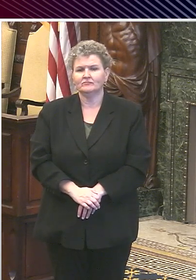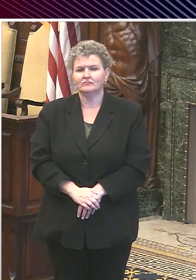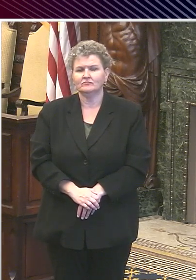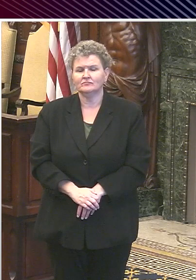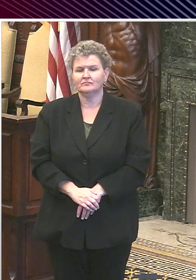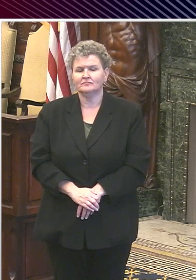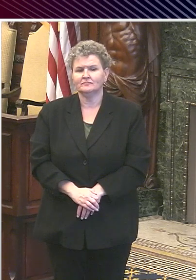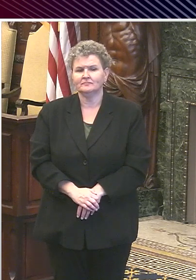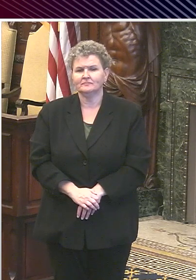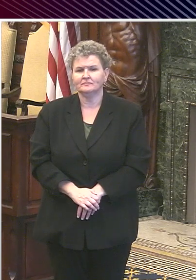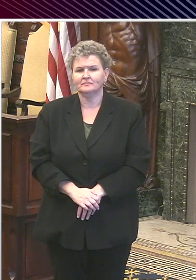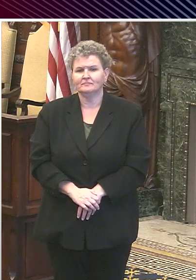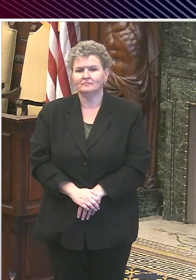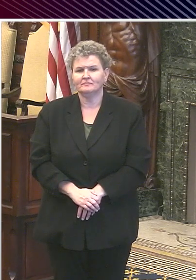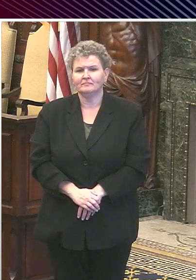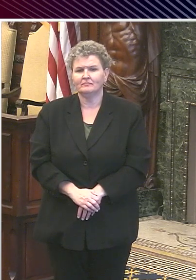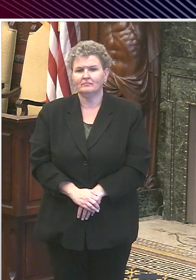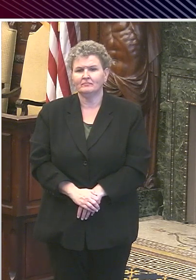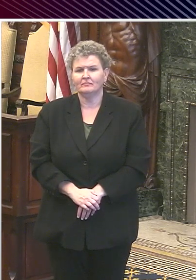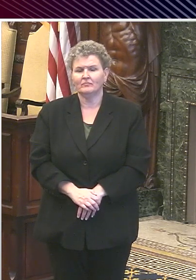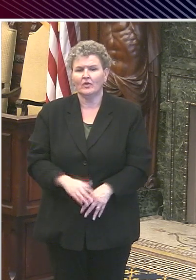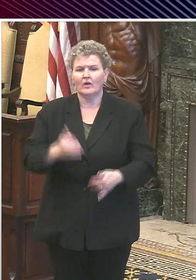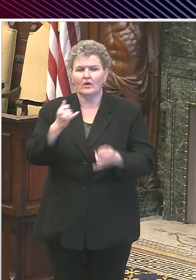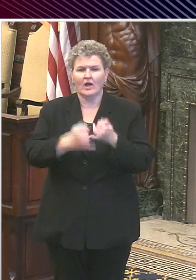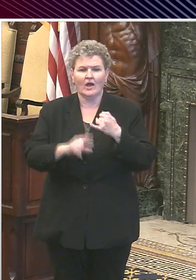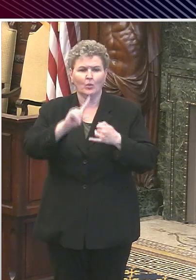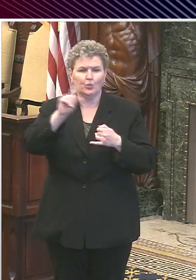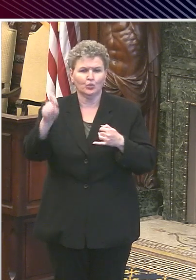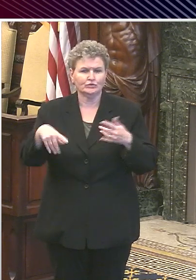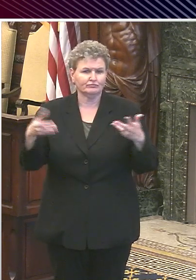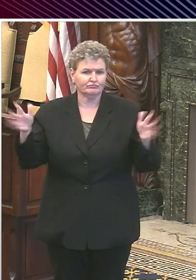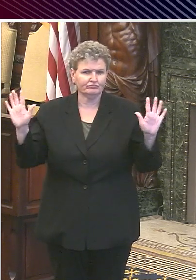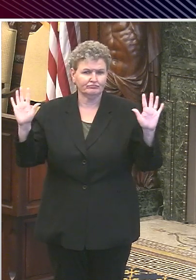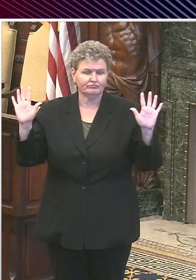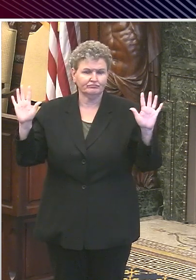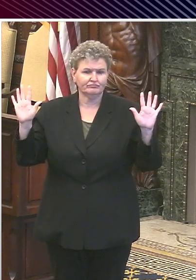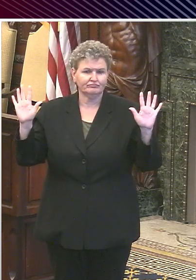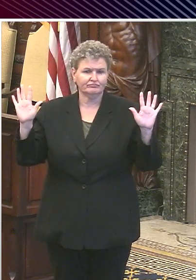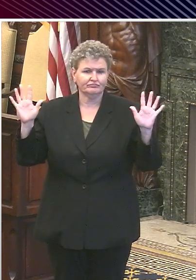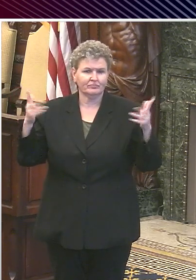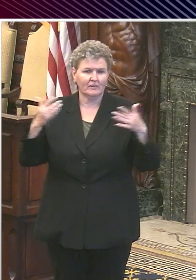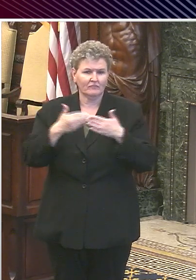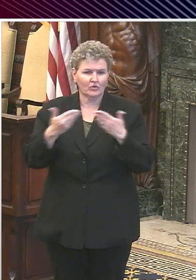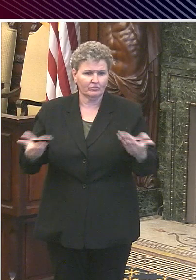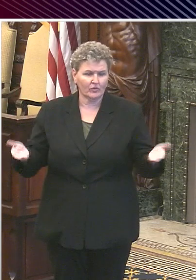All right, this is the last call for questions. Did anyone else have any further questions?